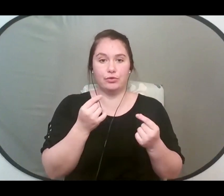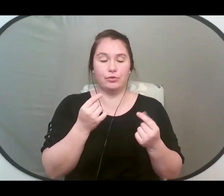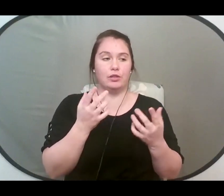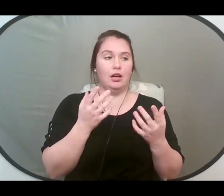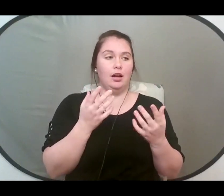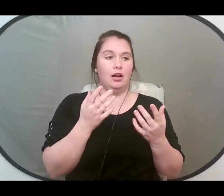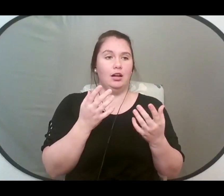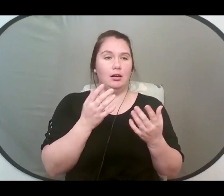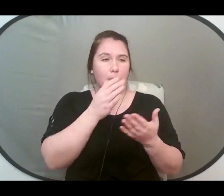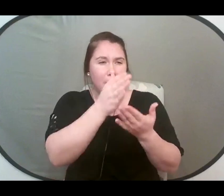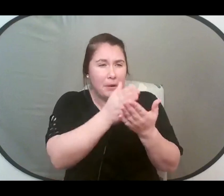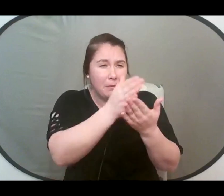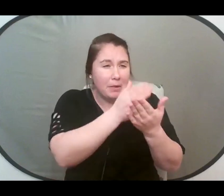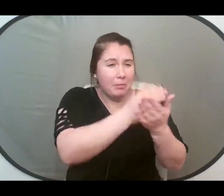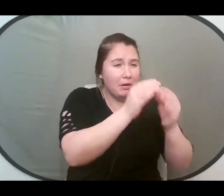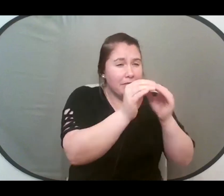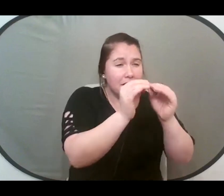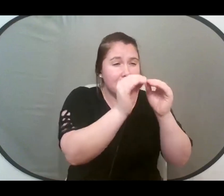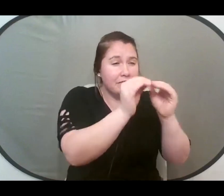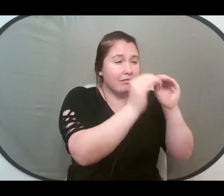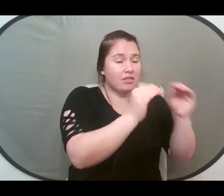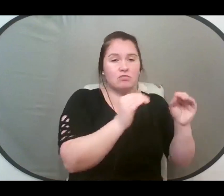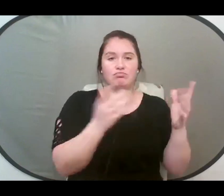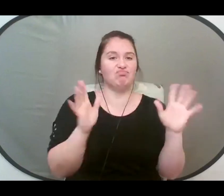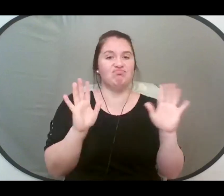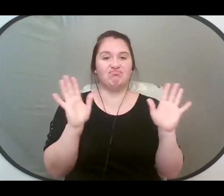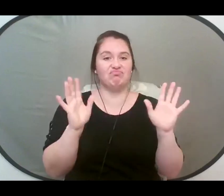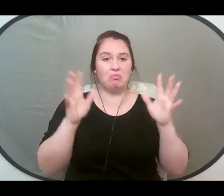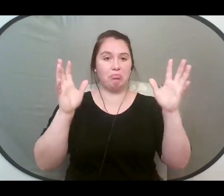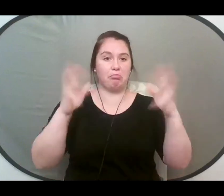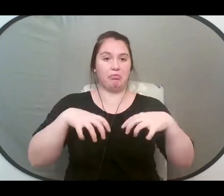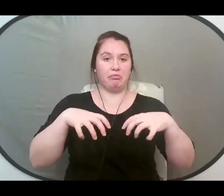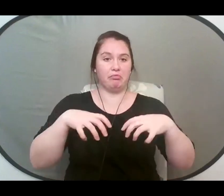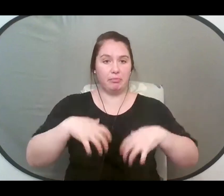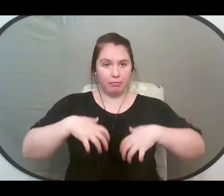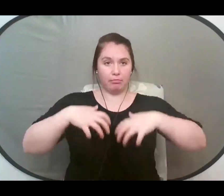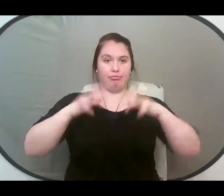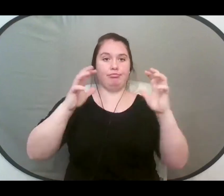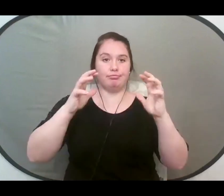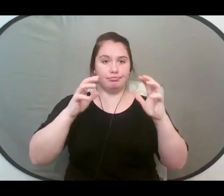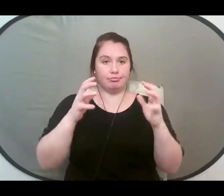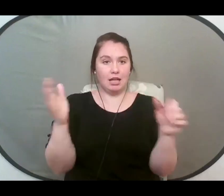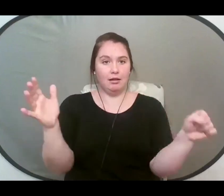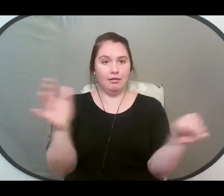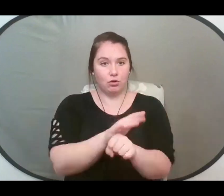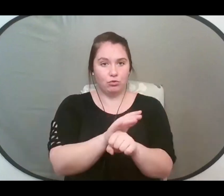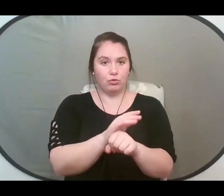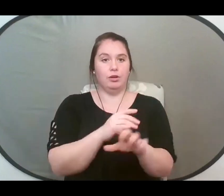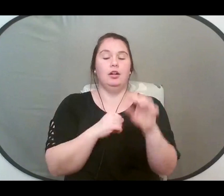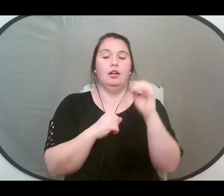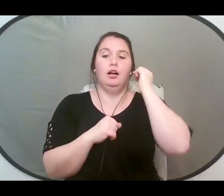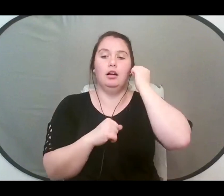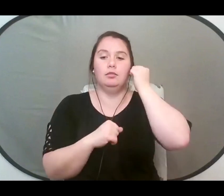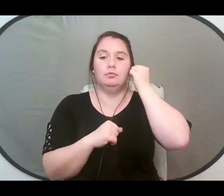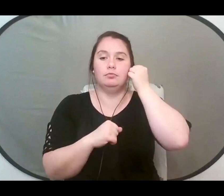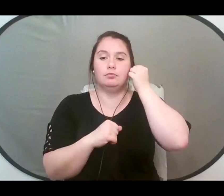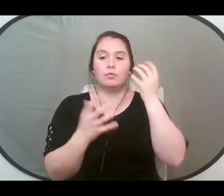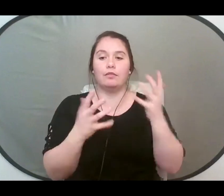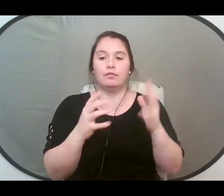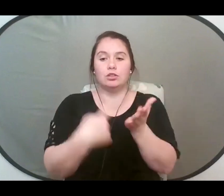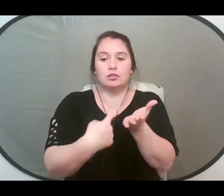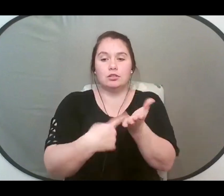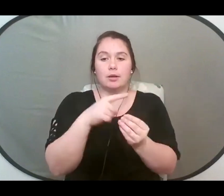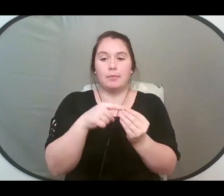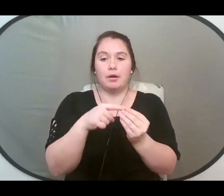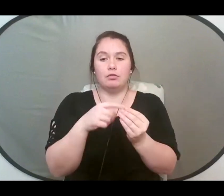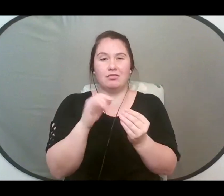speak, and just liking the idea of the new space. I will say, one of the things we talked about, as far as having